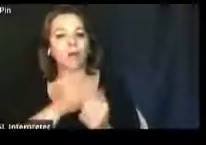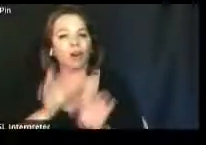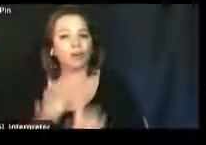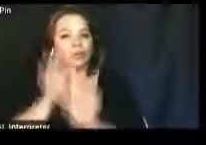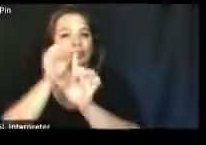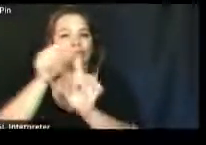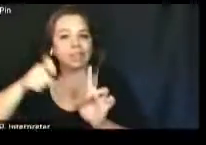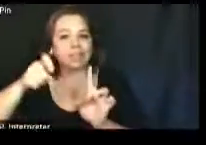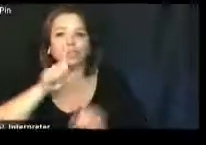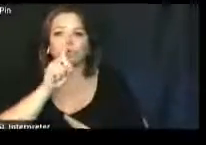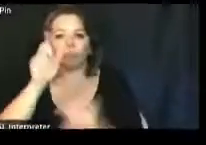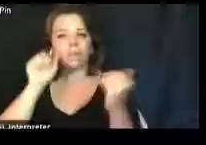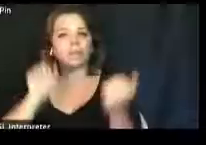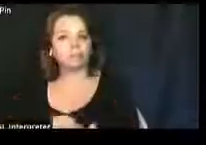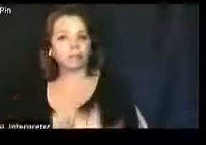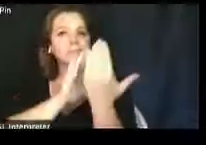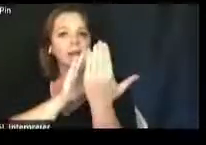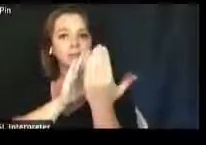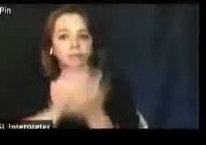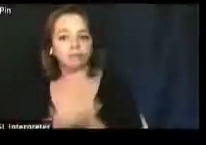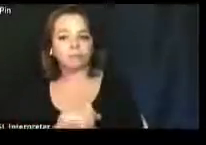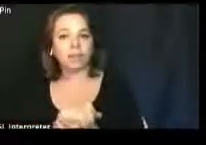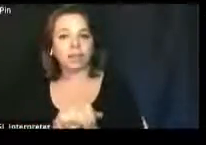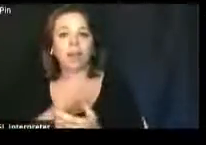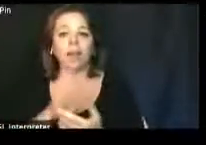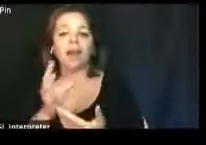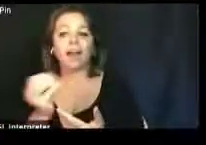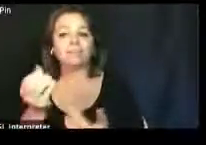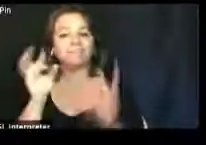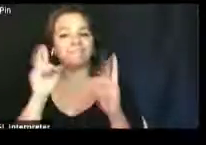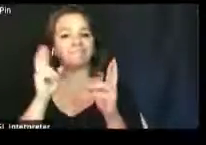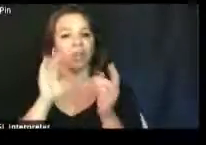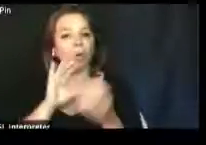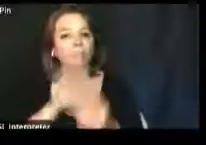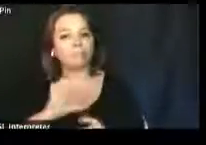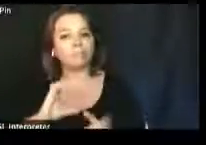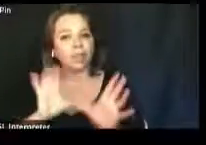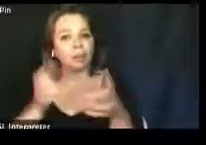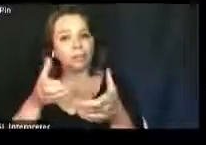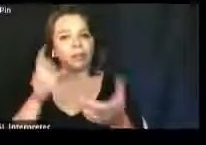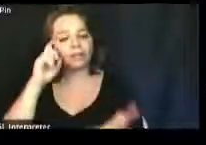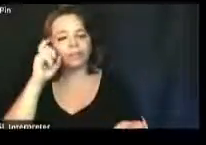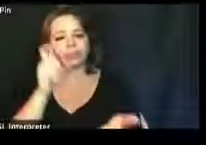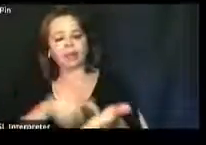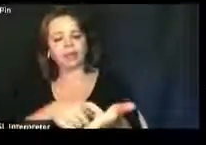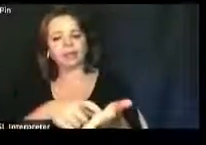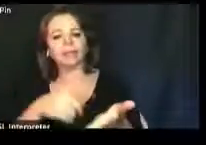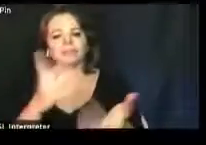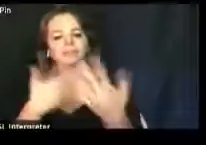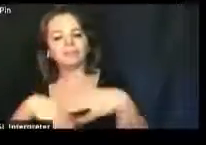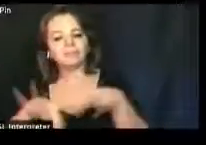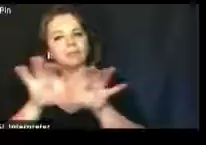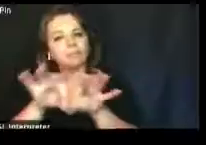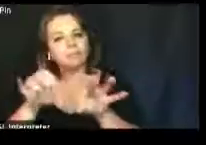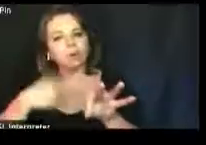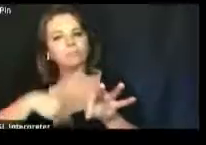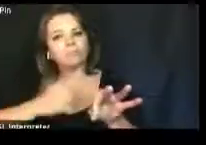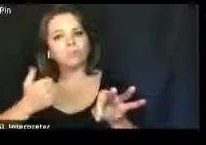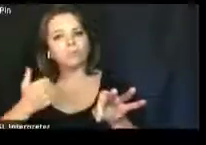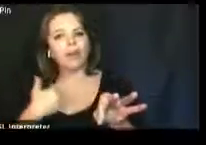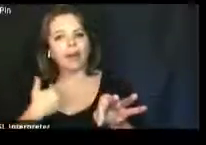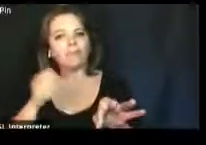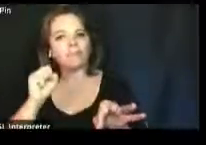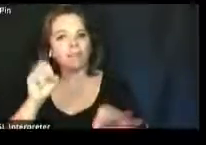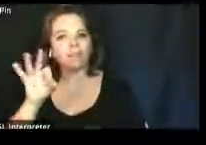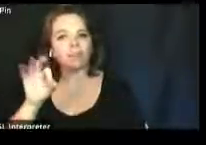be met. And I hope that the committee will recognize that it's important that we be able to have the San Fernando